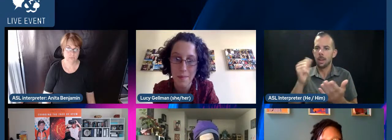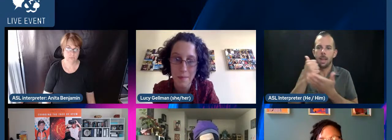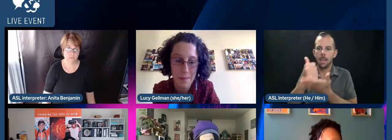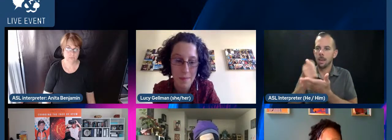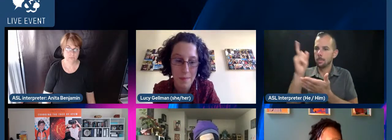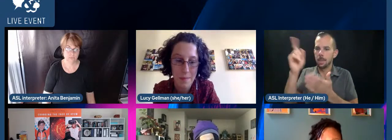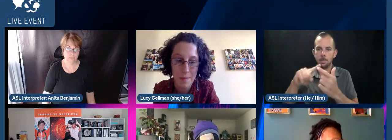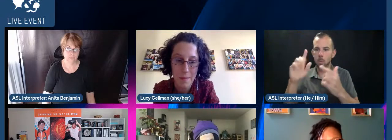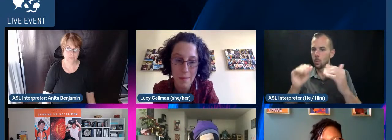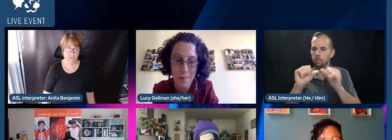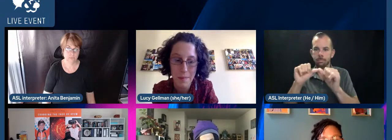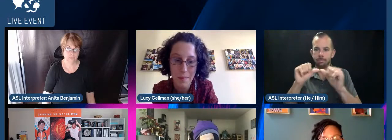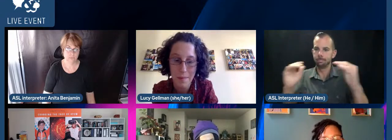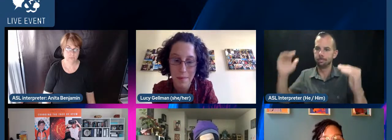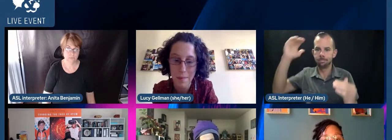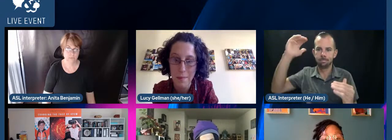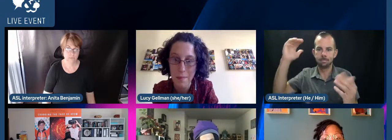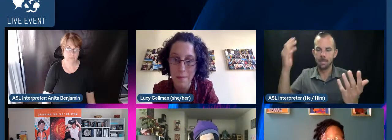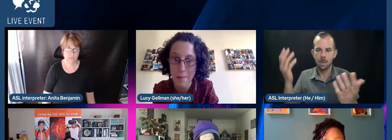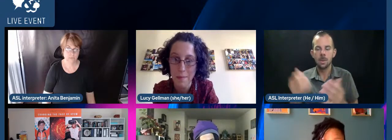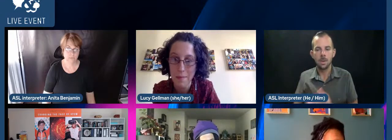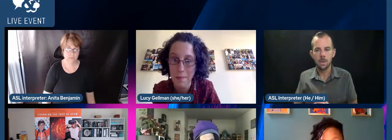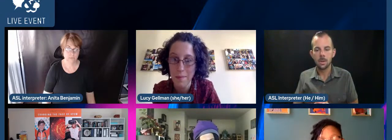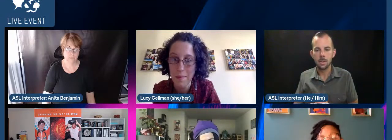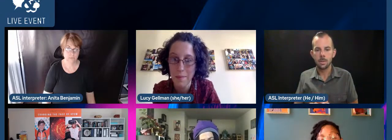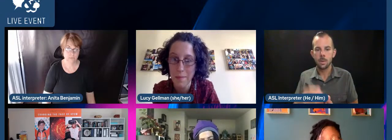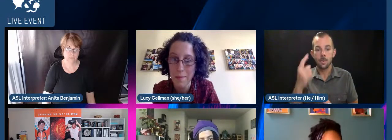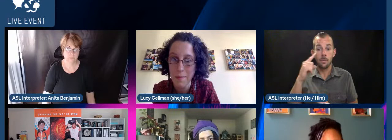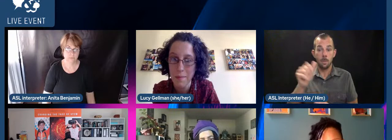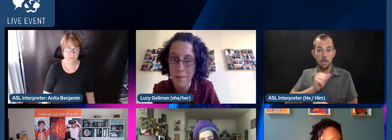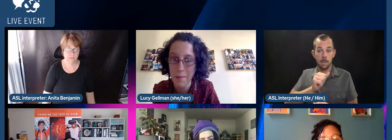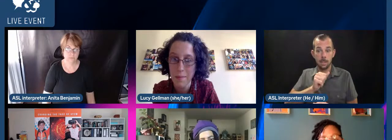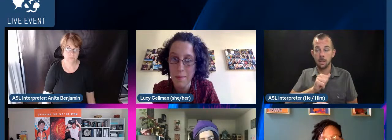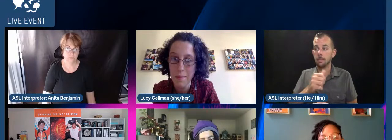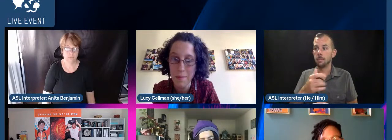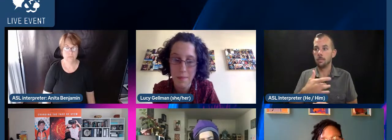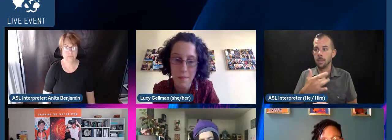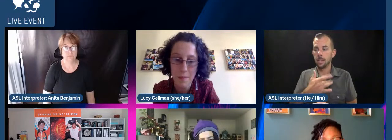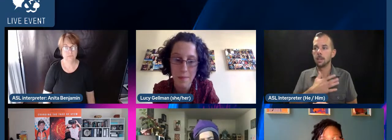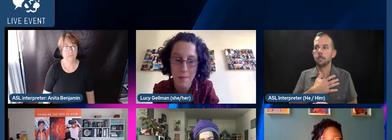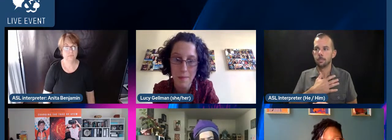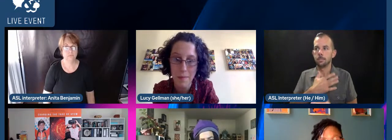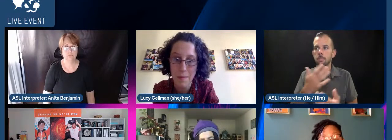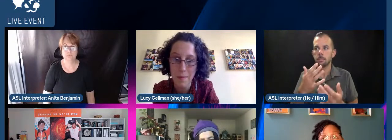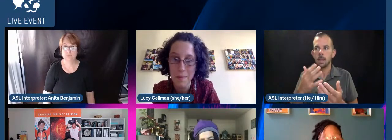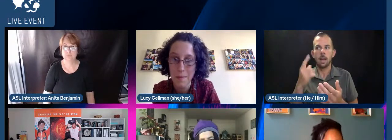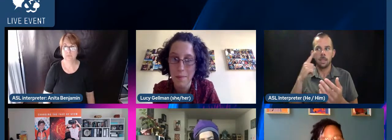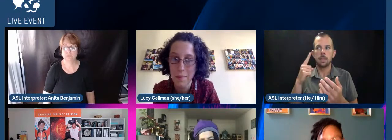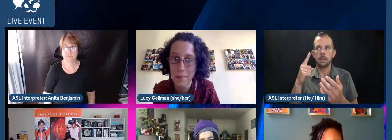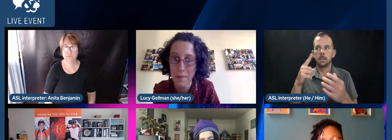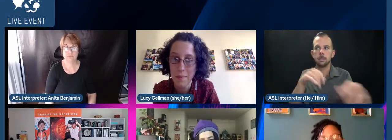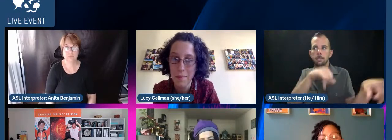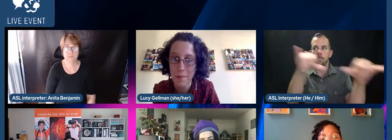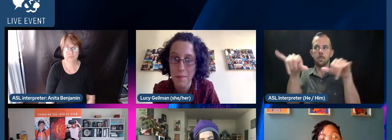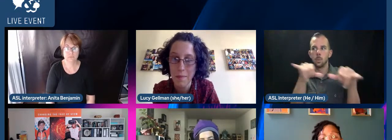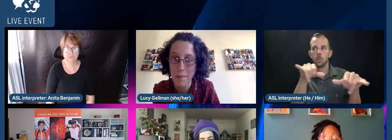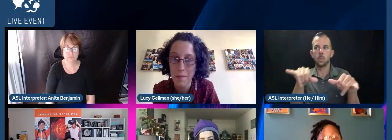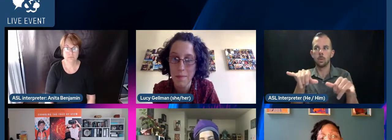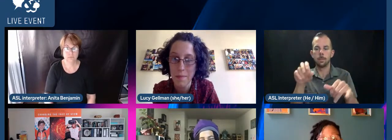to be unwhole. And so I think for myself personally, I do believe that mutual aid is a more